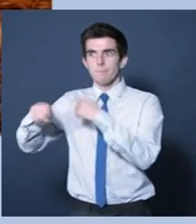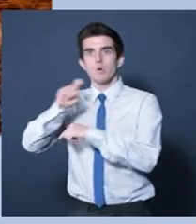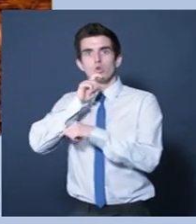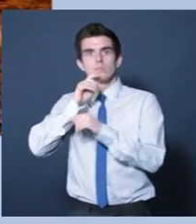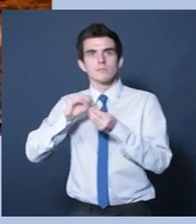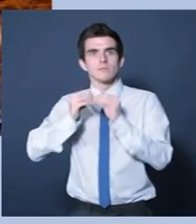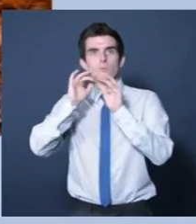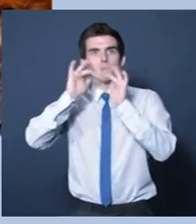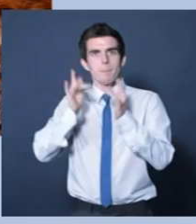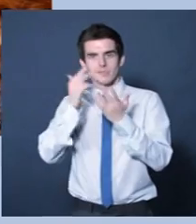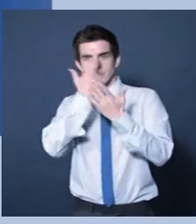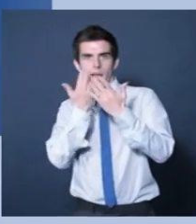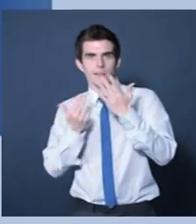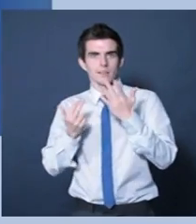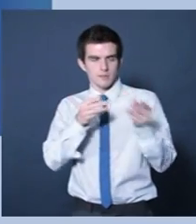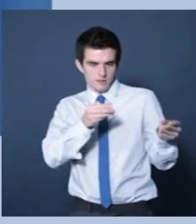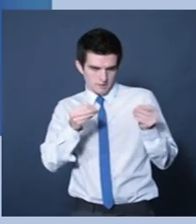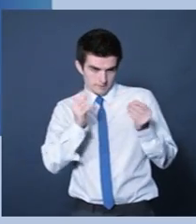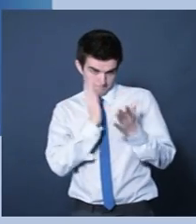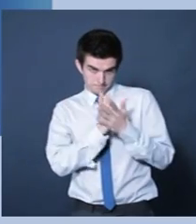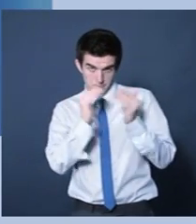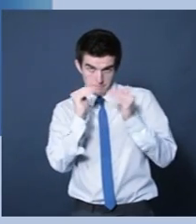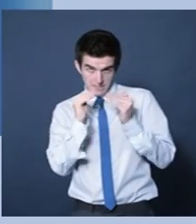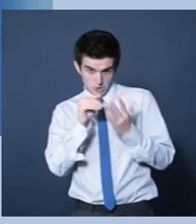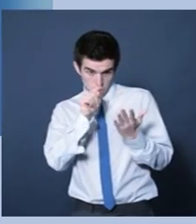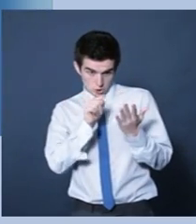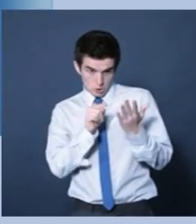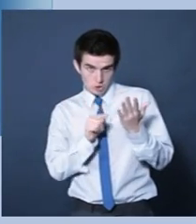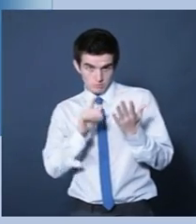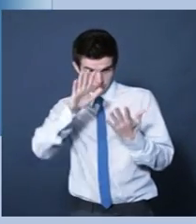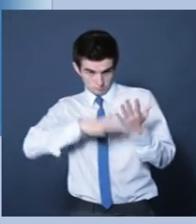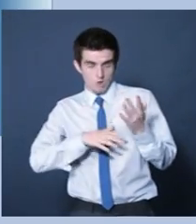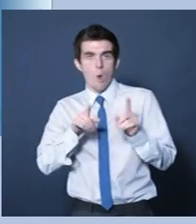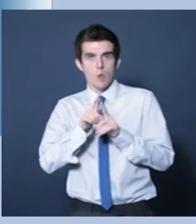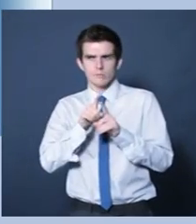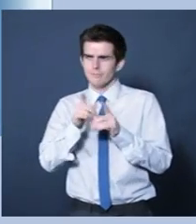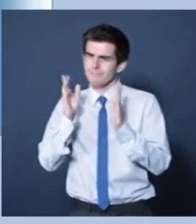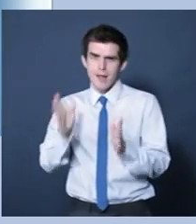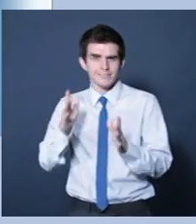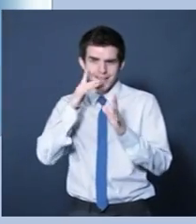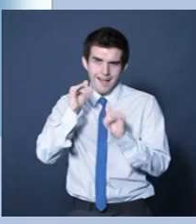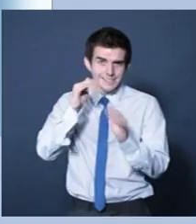included and to remind them that it's got to be tested in the right way, so the end user can have the